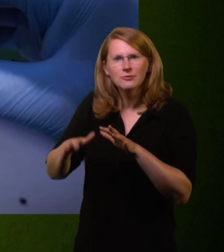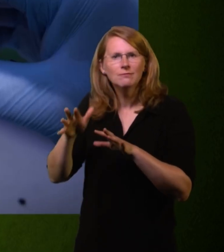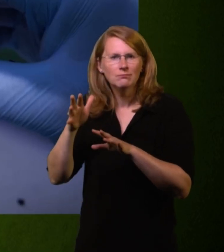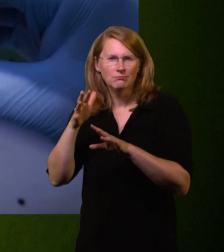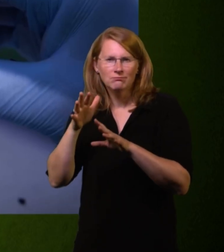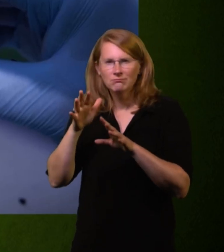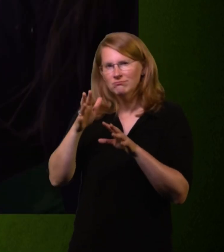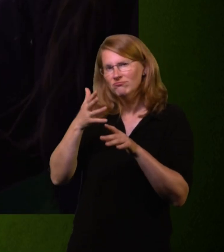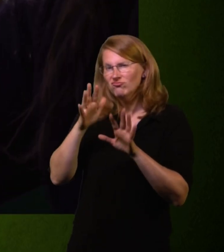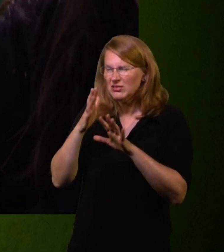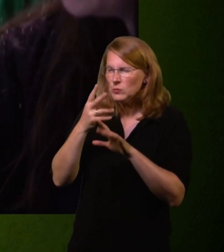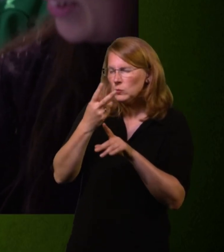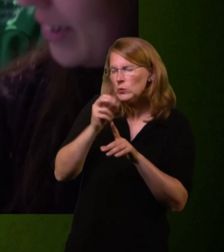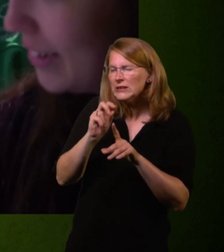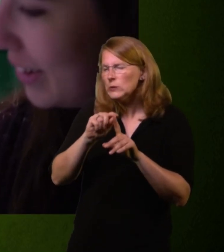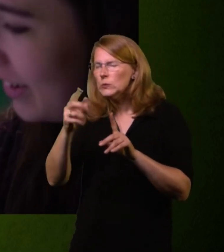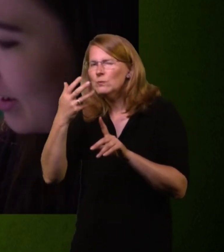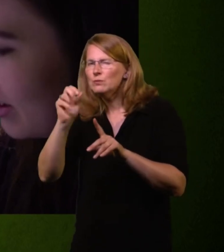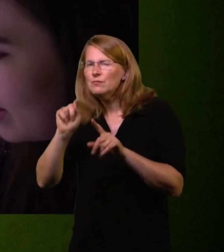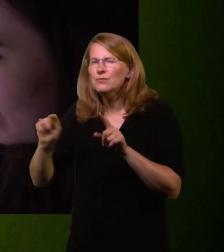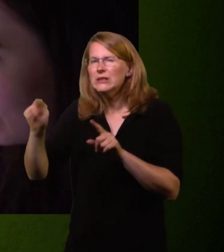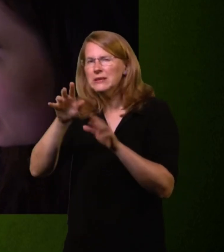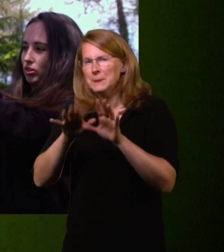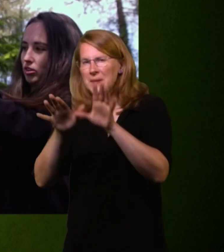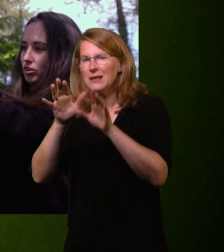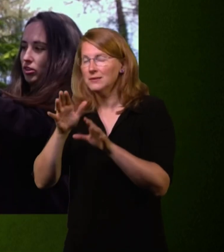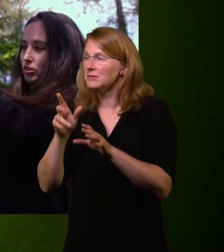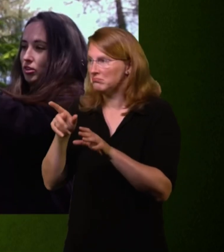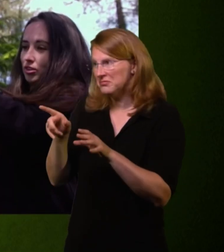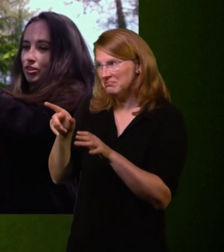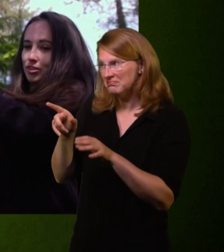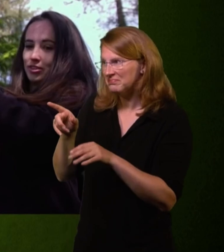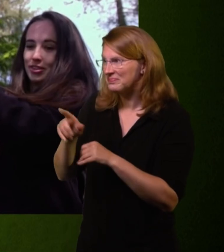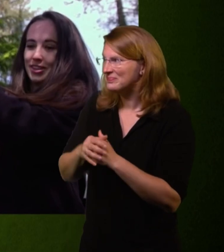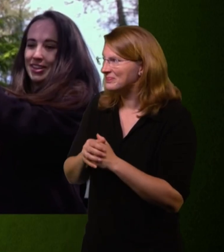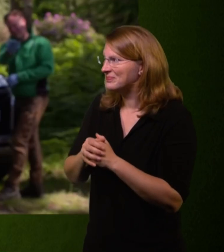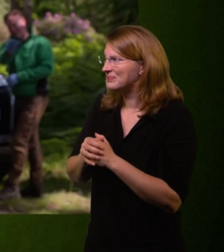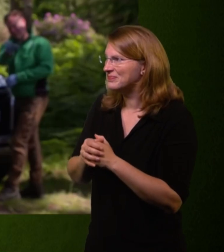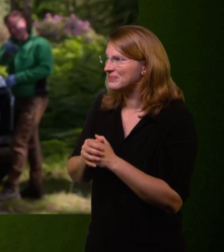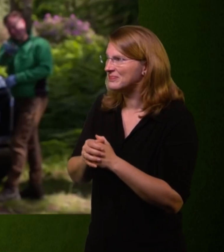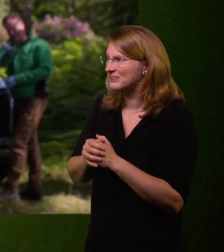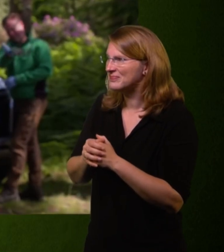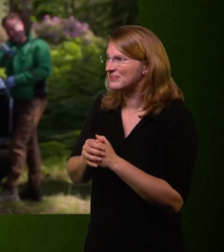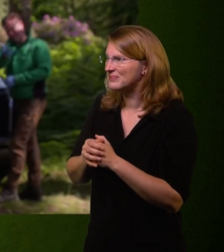individuals. So we have quite a few to get through.